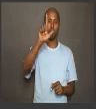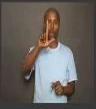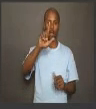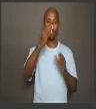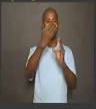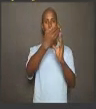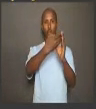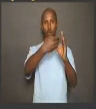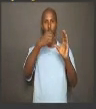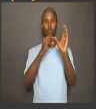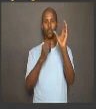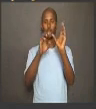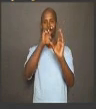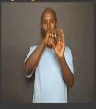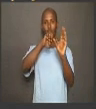Thank you.